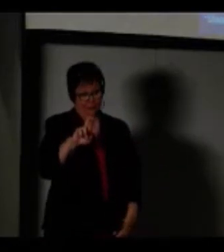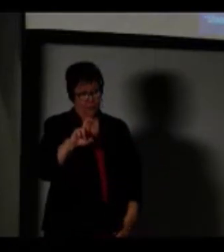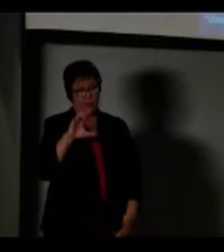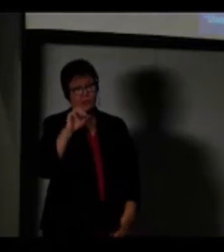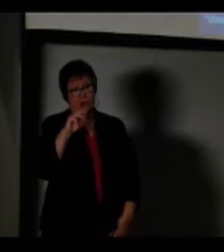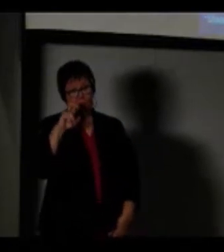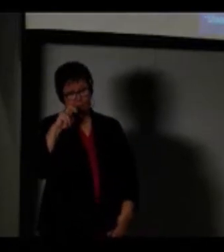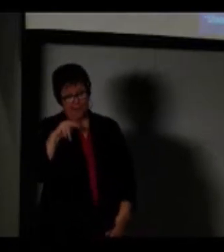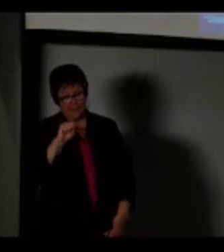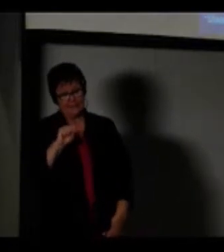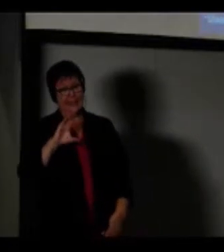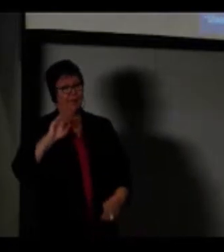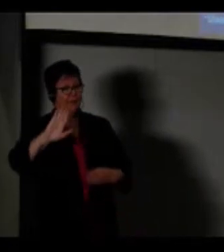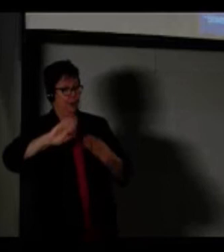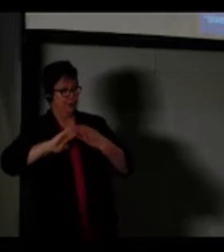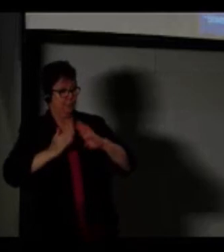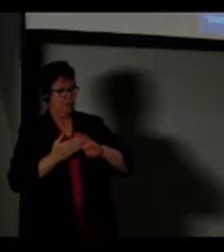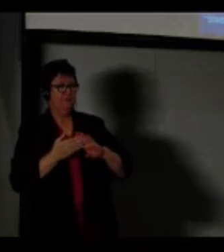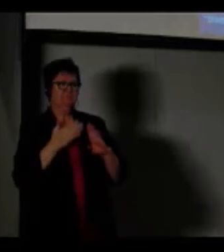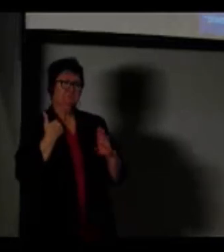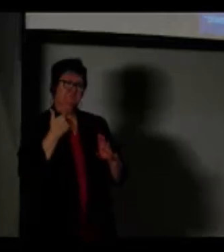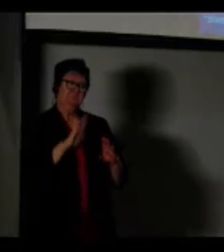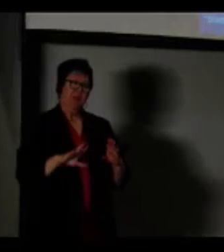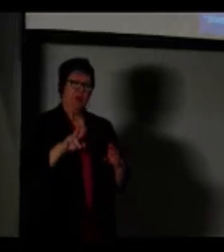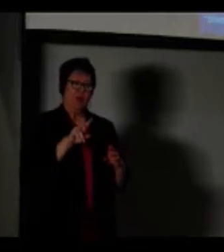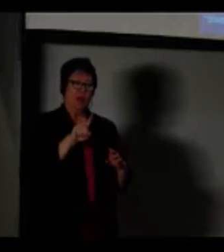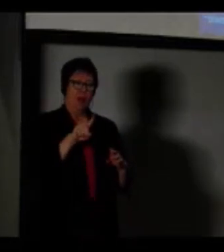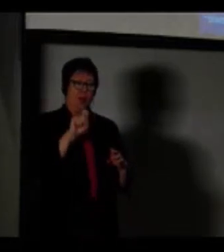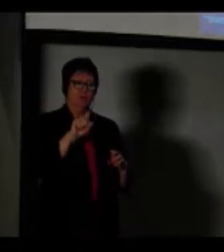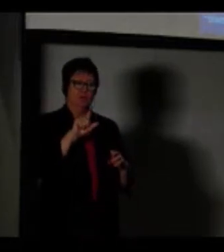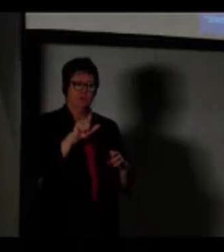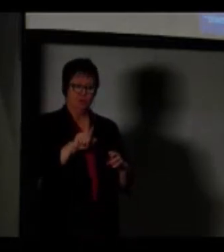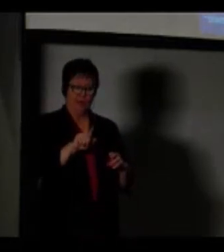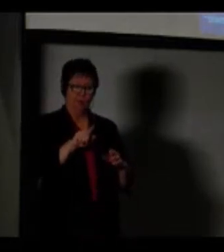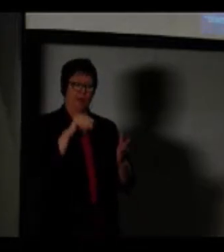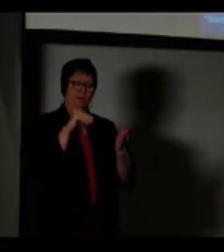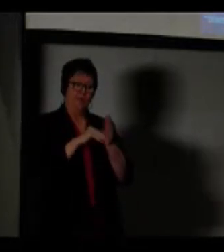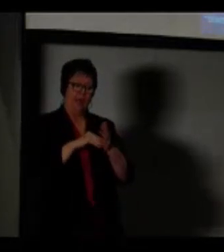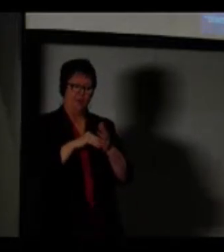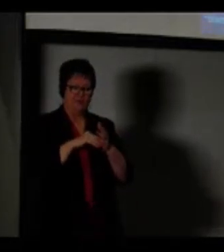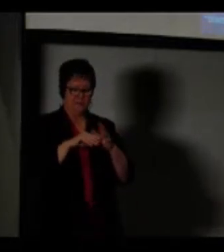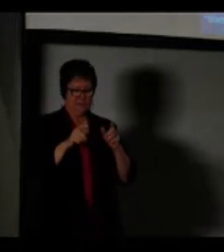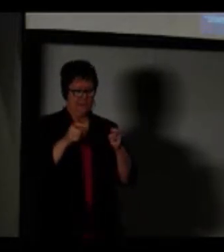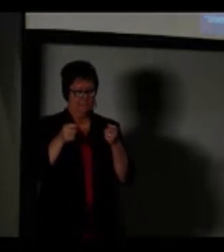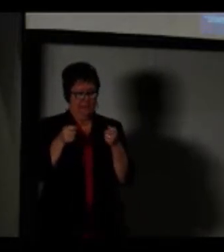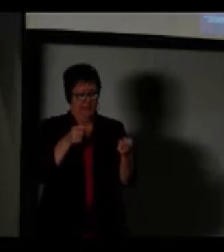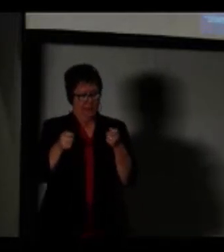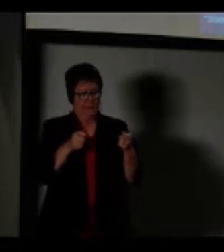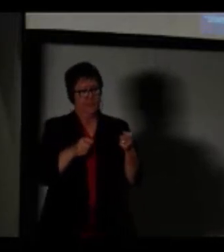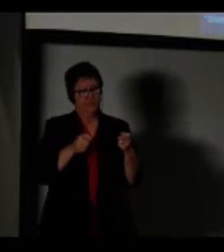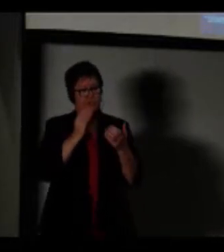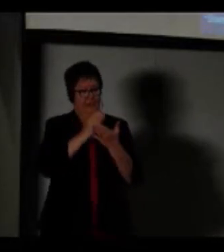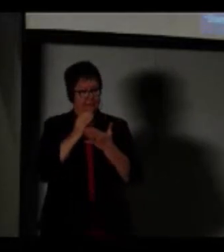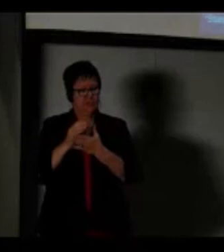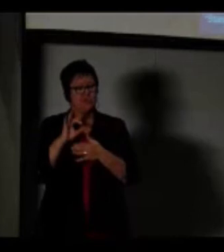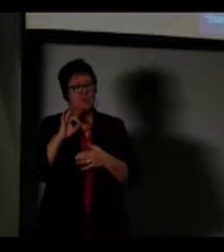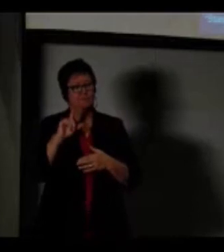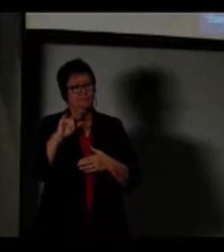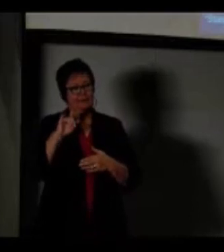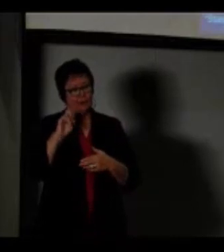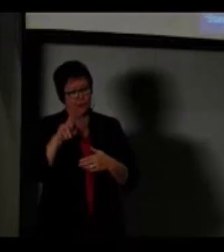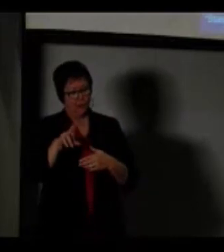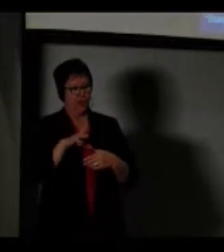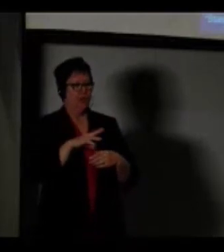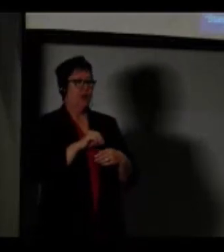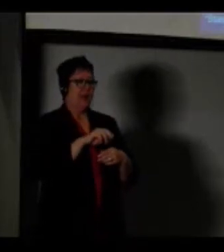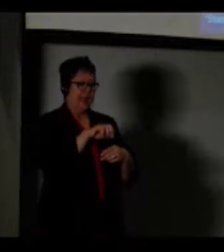general. We have about 121,000 curated images on Flickr. We have another 2 to 3 million images on Flickr as part of the